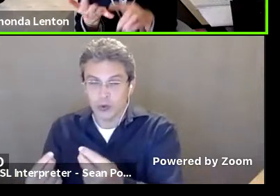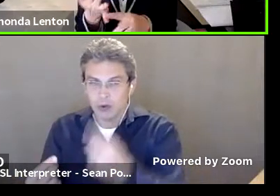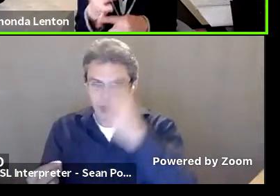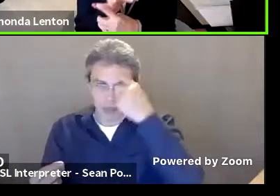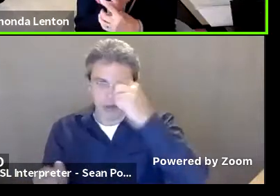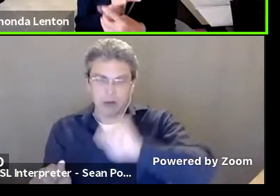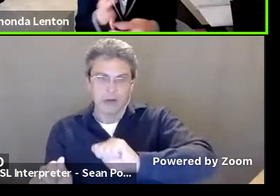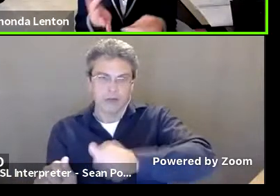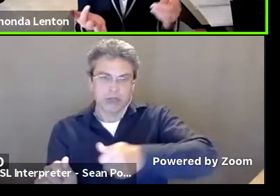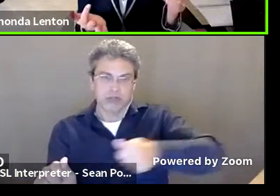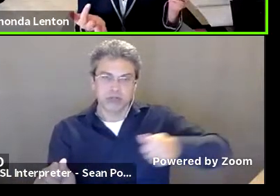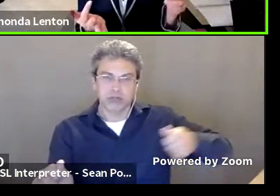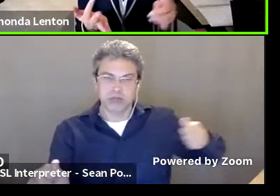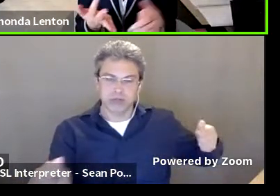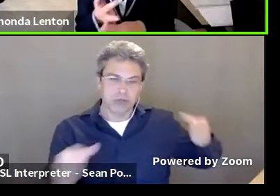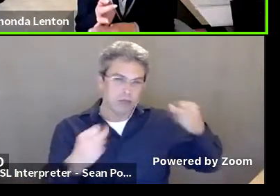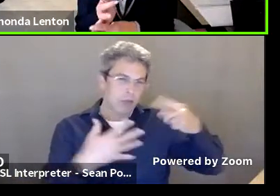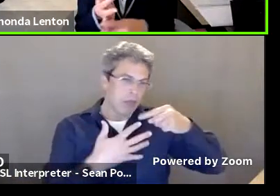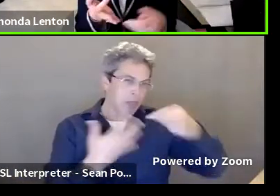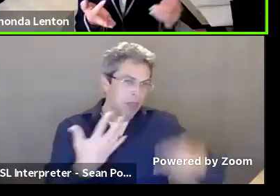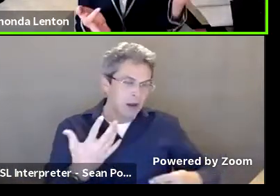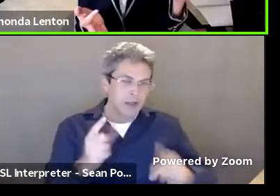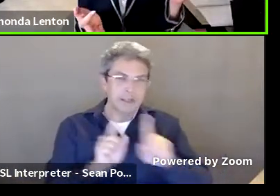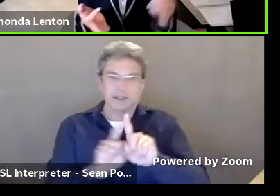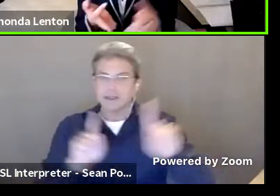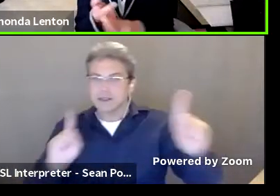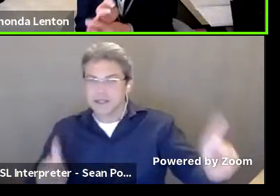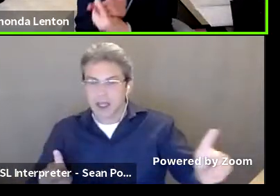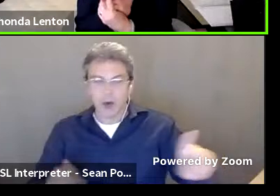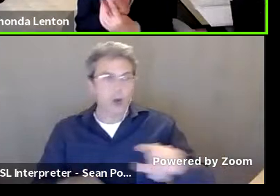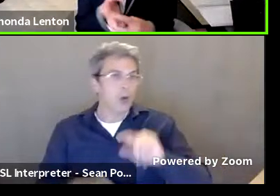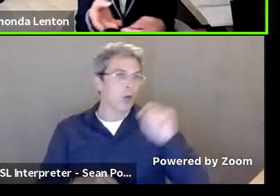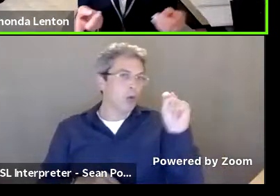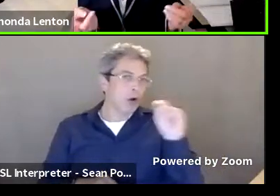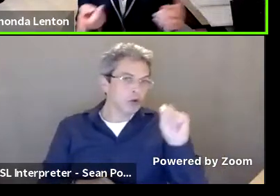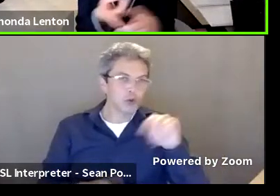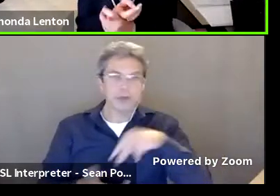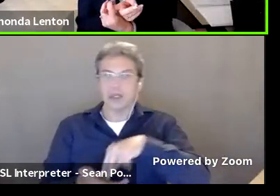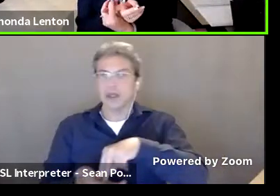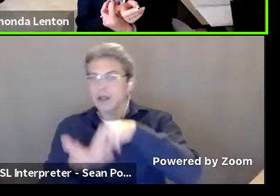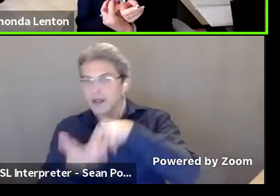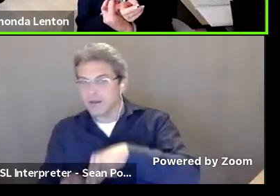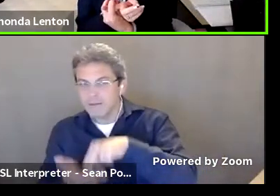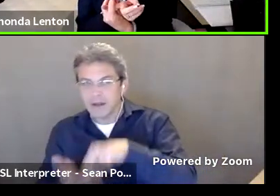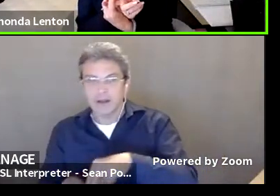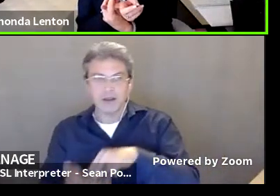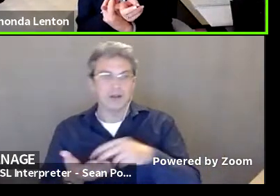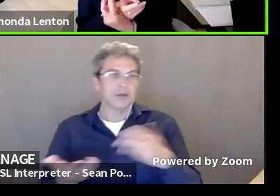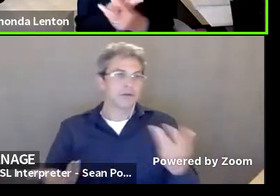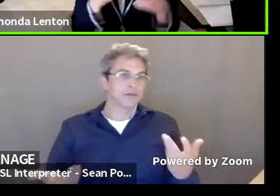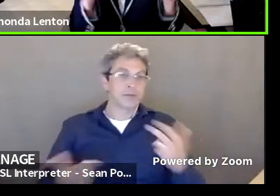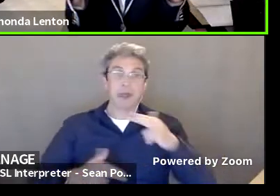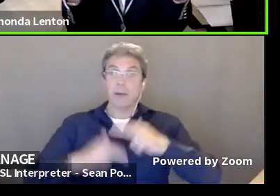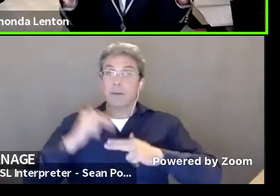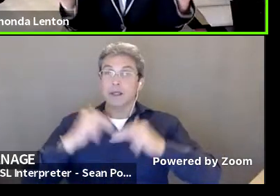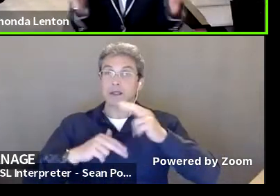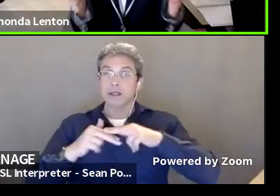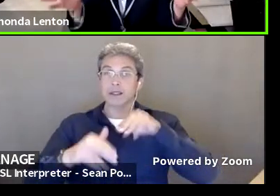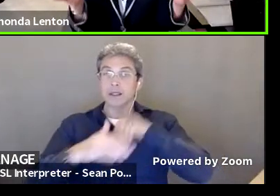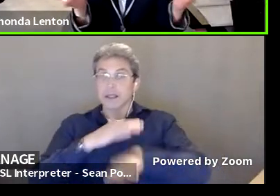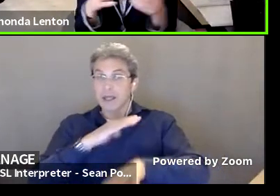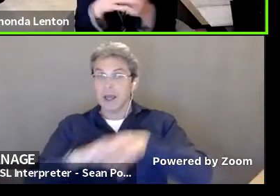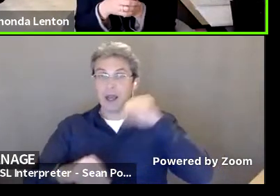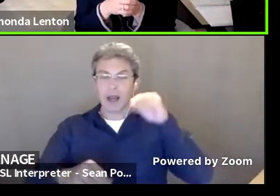manage social distancing, how you manage washrooms, how you manage elevators, how you manage business building